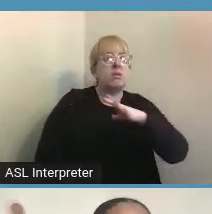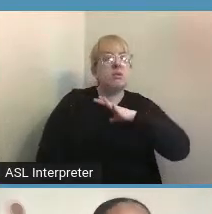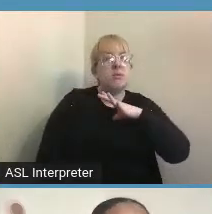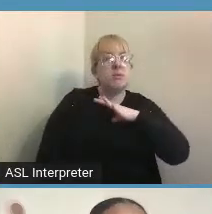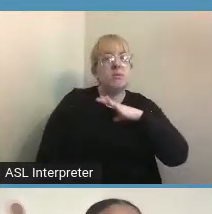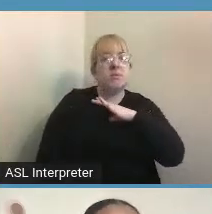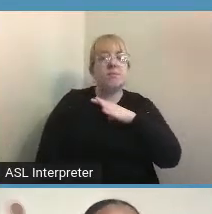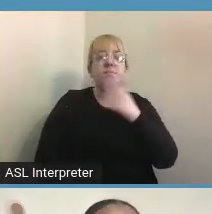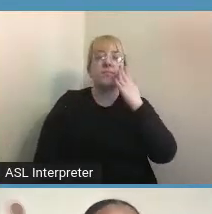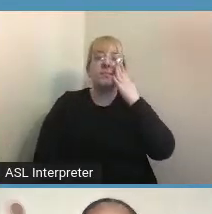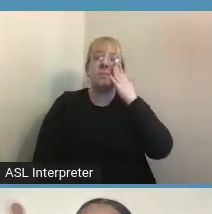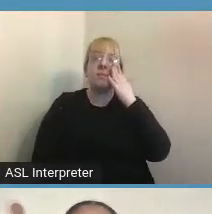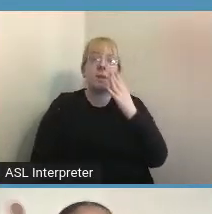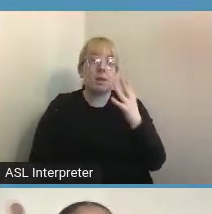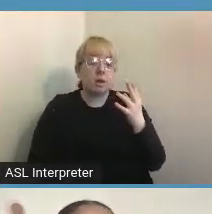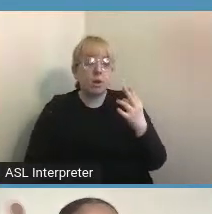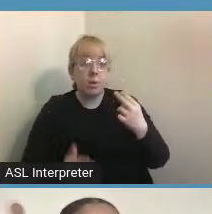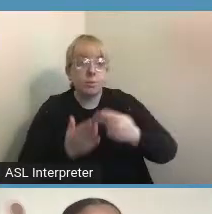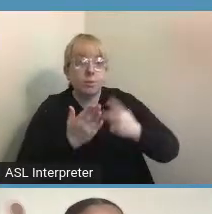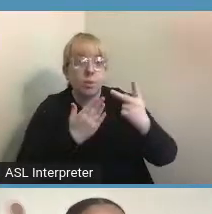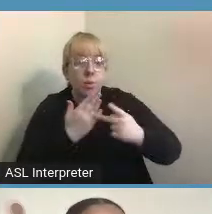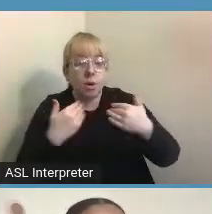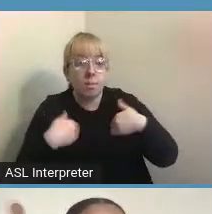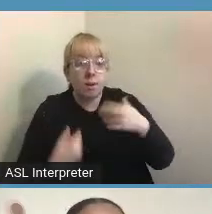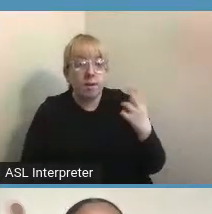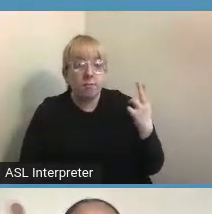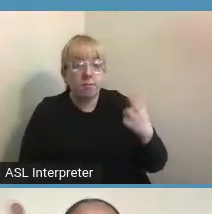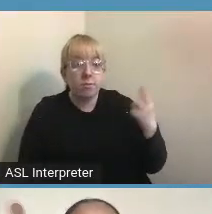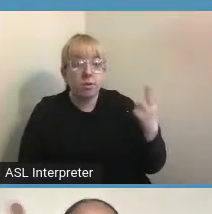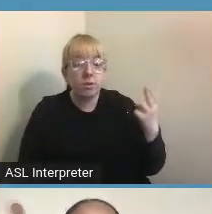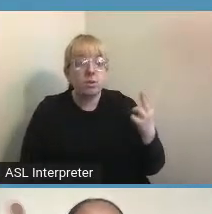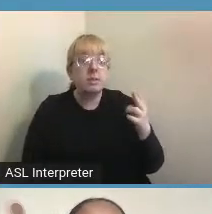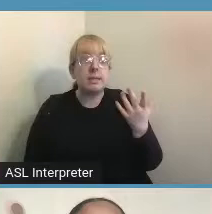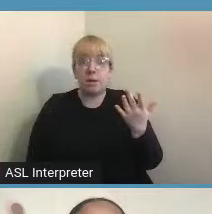we hope to see you there, that we can flow into the content,